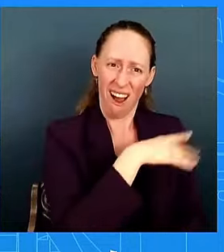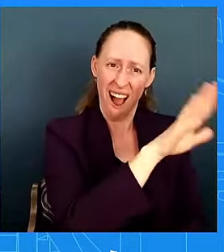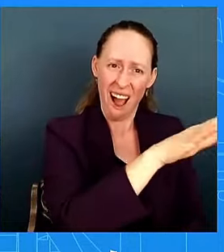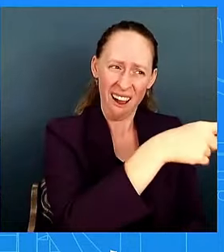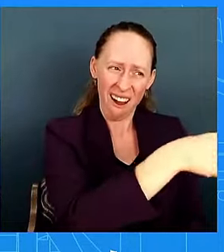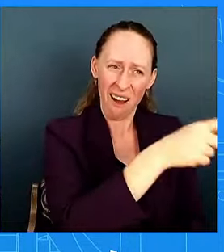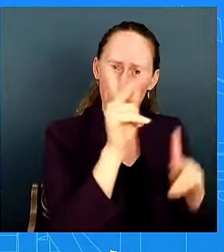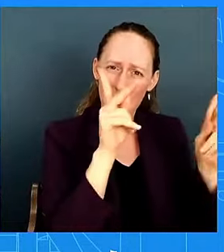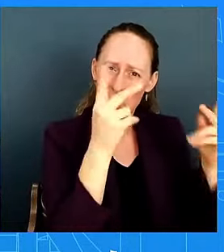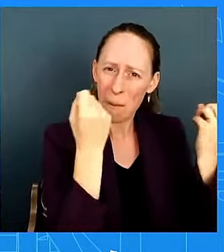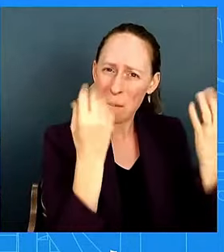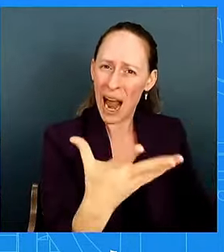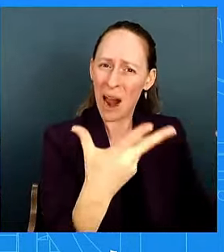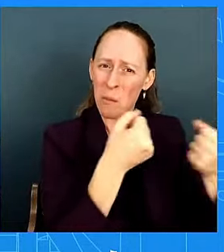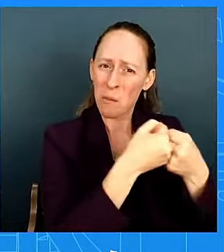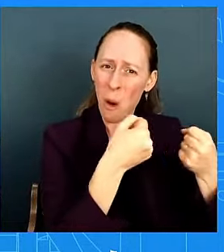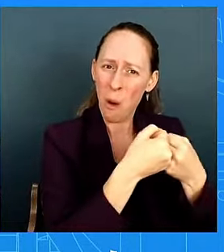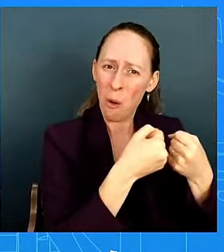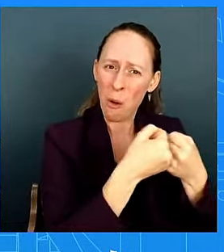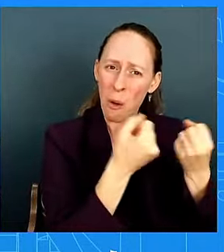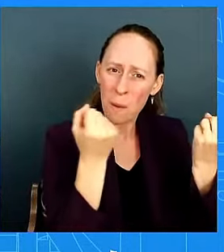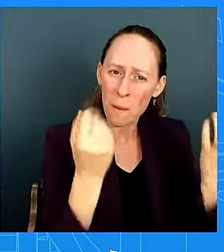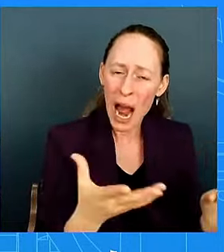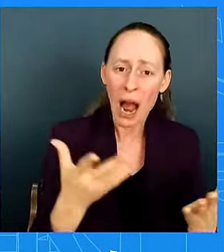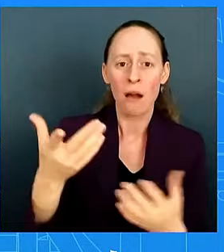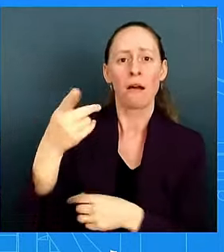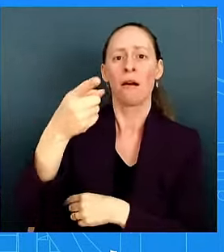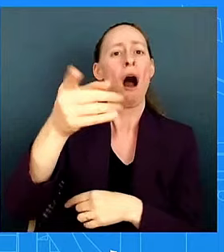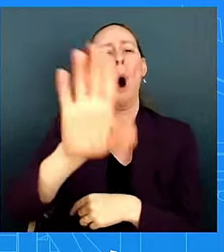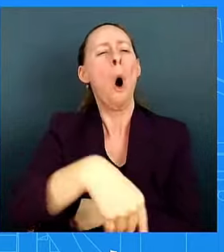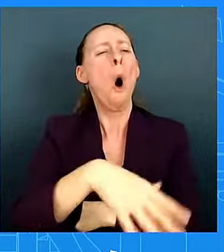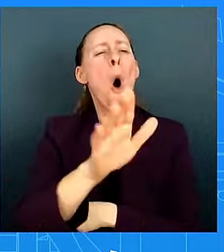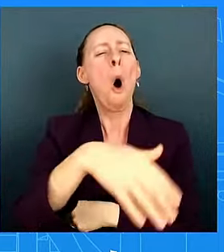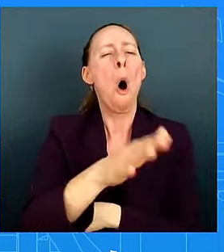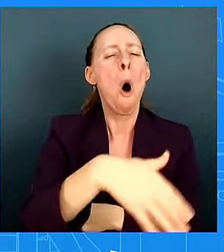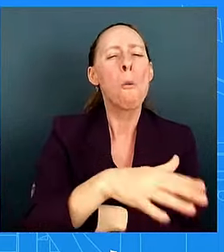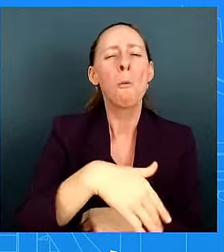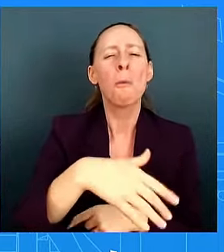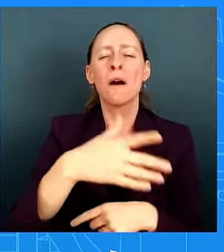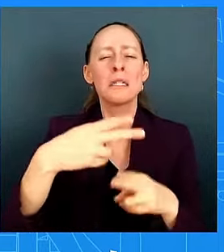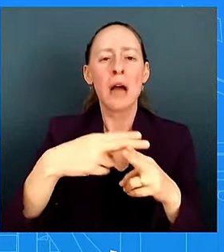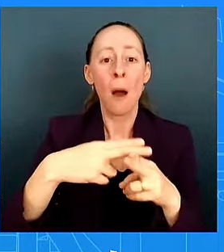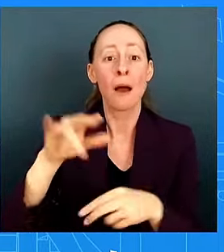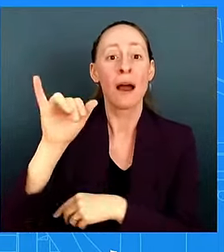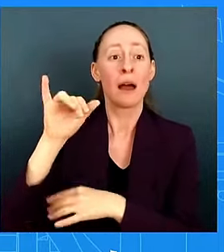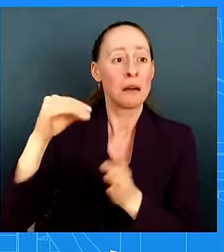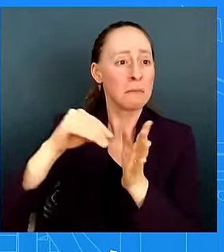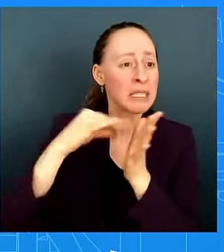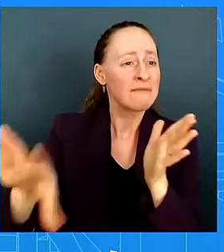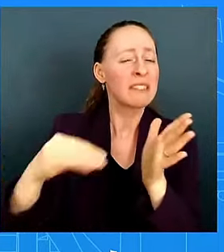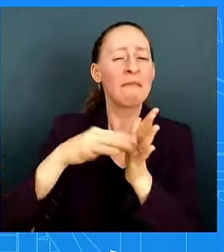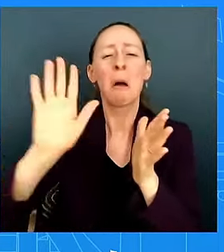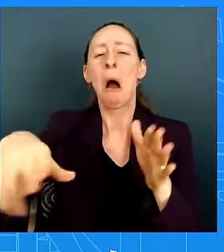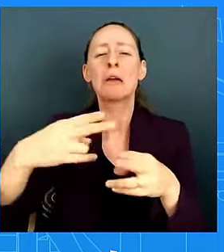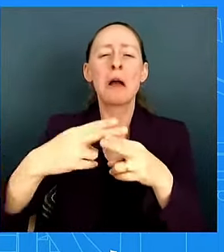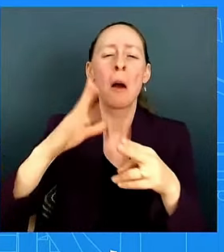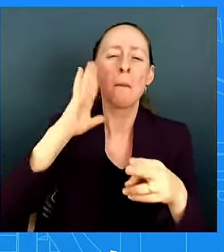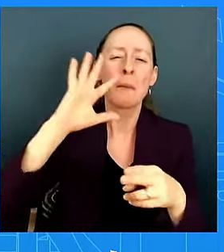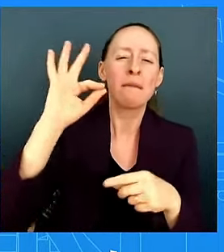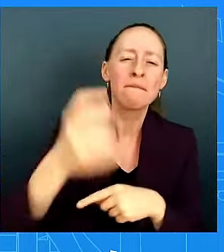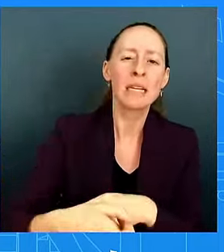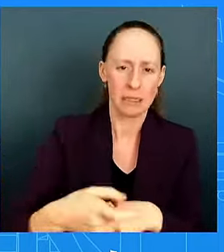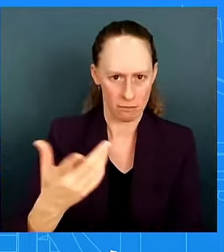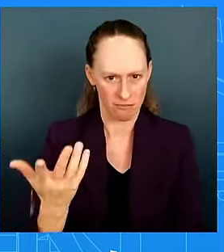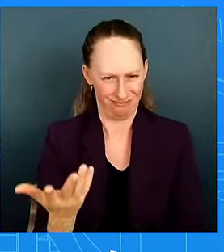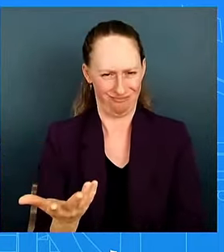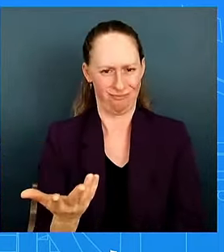to change i mean you just laid out jackie you just laid out a bunch of things so just give me a second here um first of all i think this is a give and take right even in this briefing